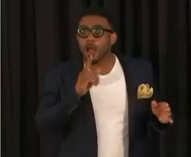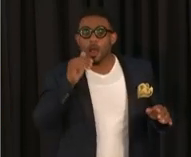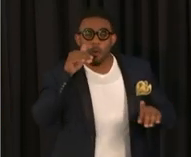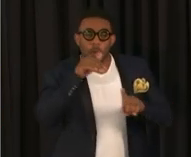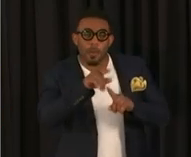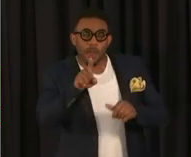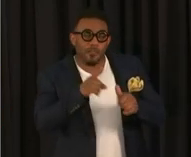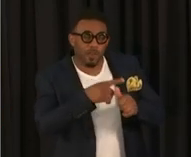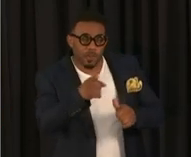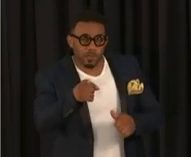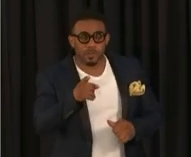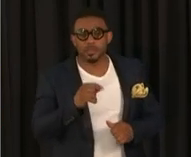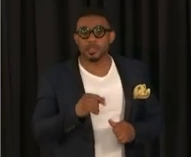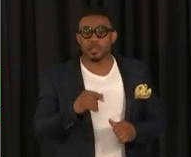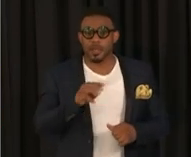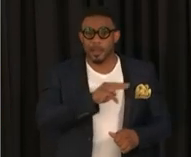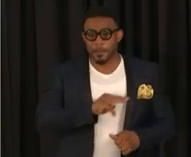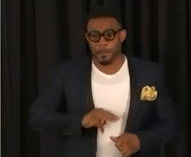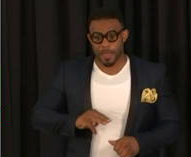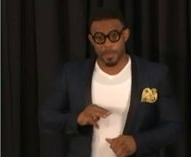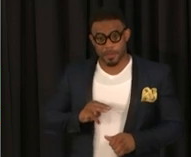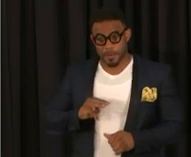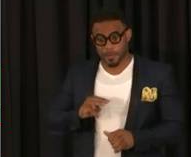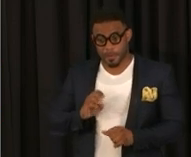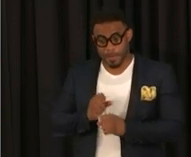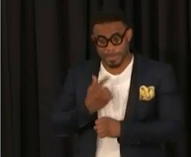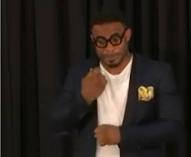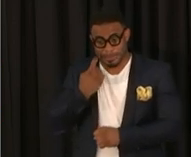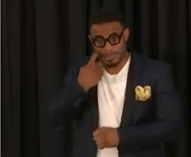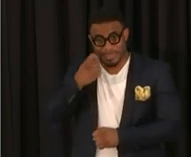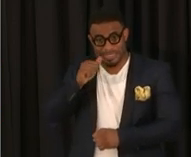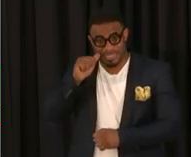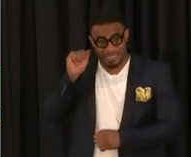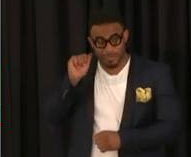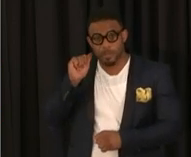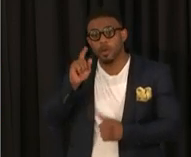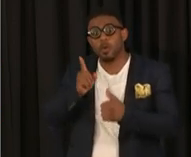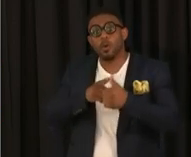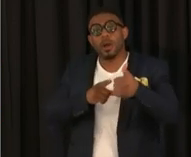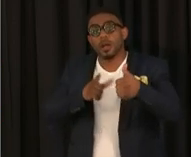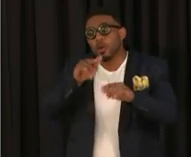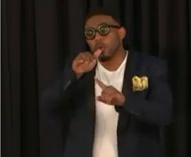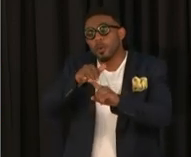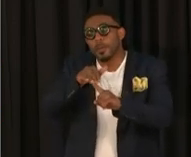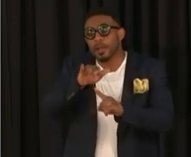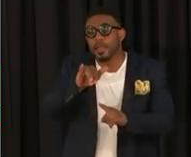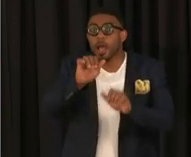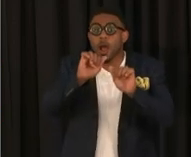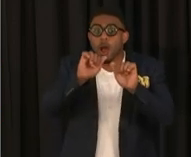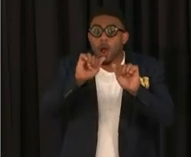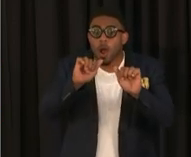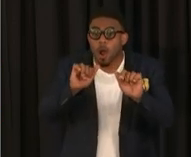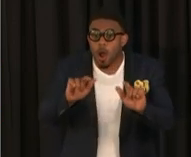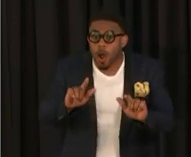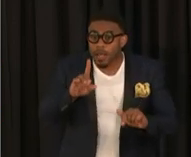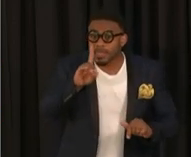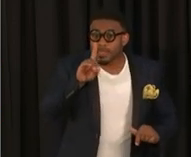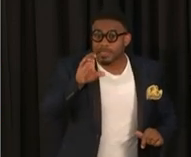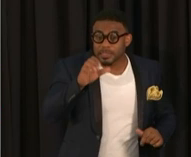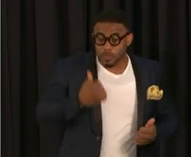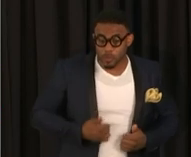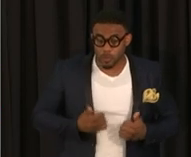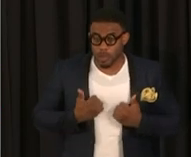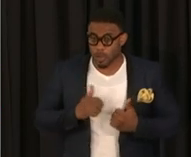to remind everybody about a couple of announcements that Mayor Bowser made just yesterday. One, just a reminder that all